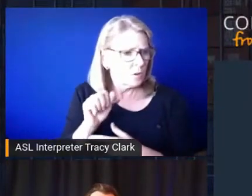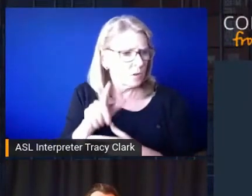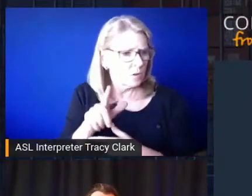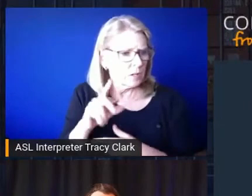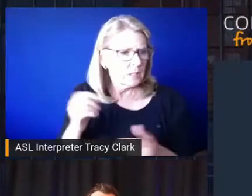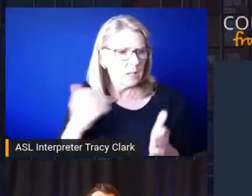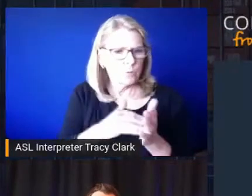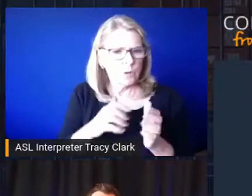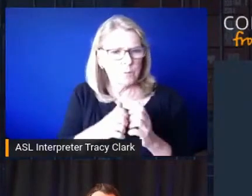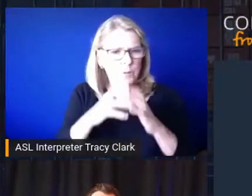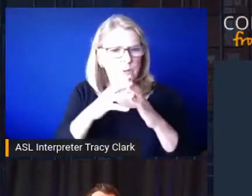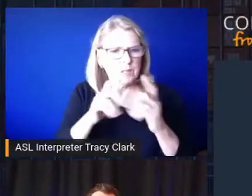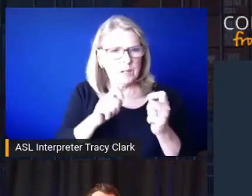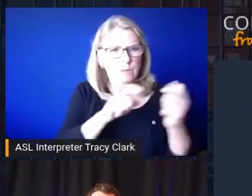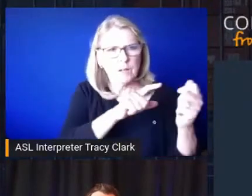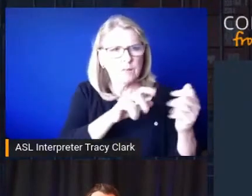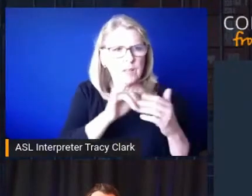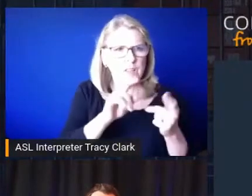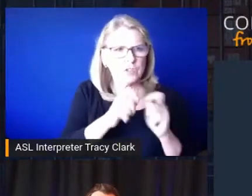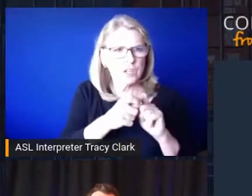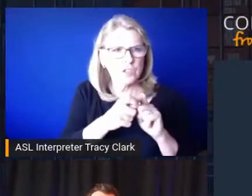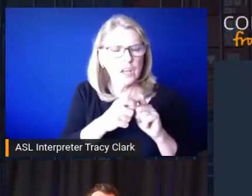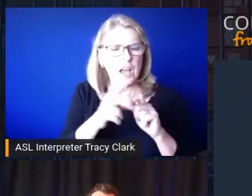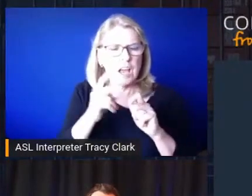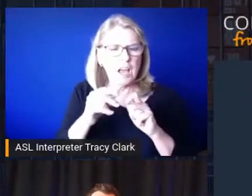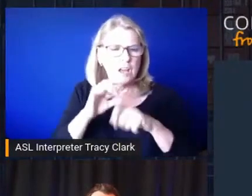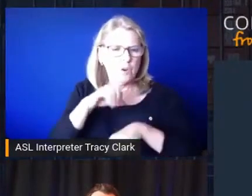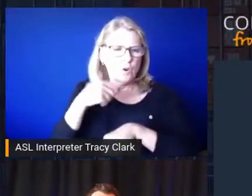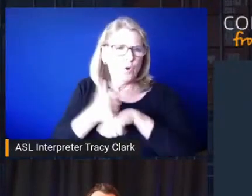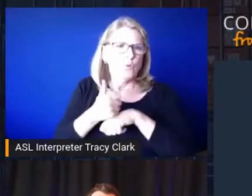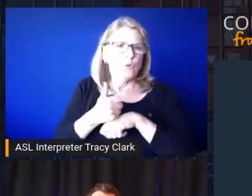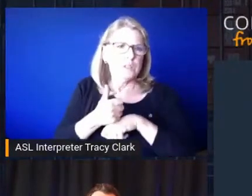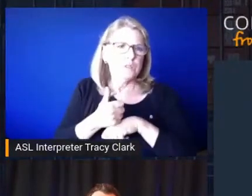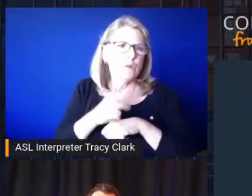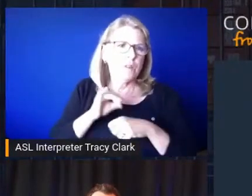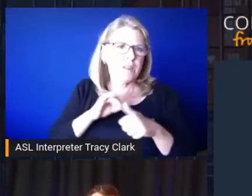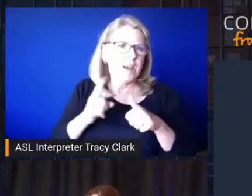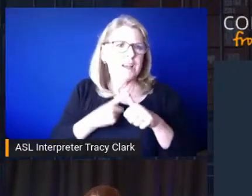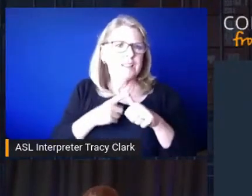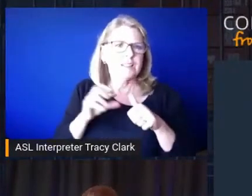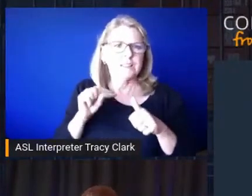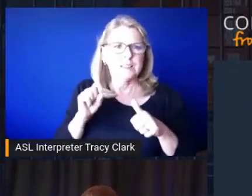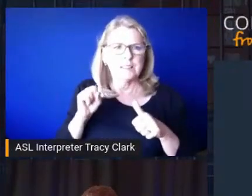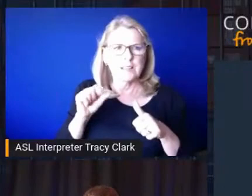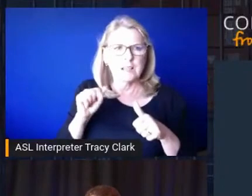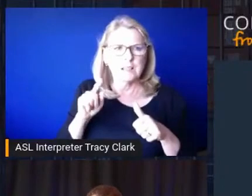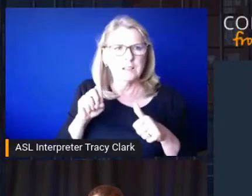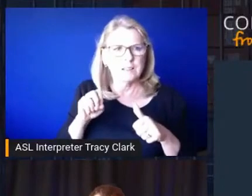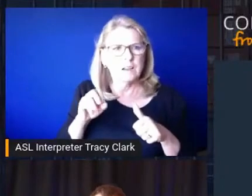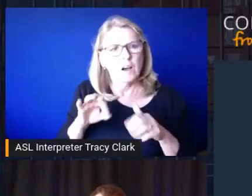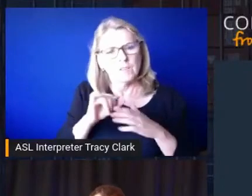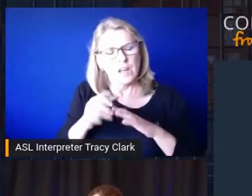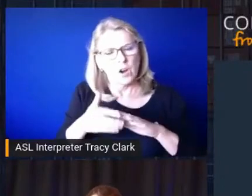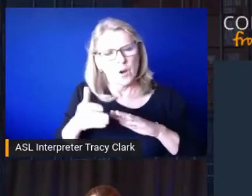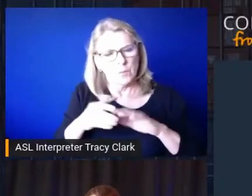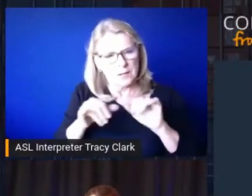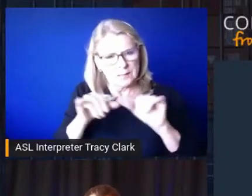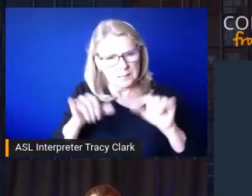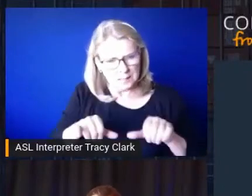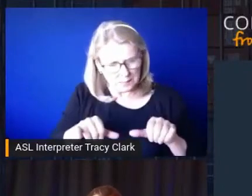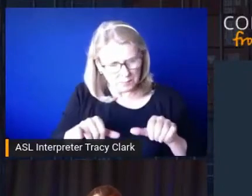and restore the ideal state of the operating system from the golden partition, so to say.